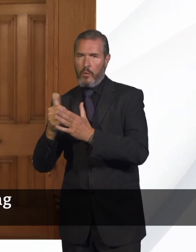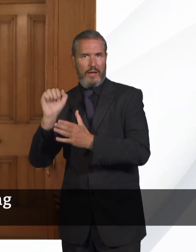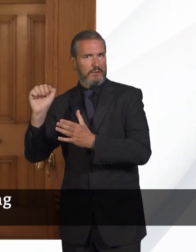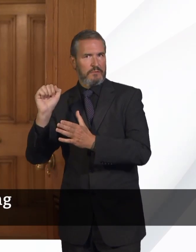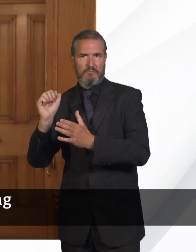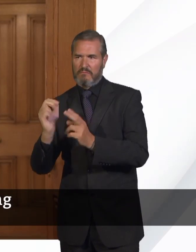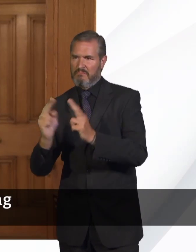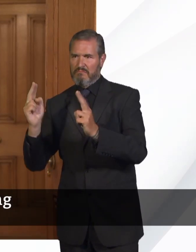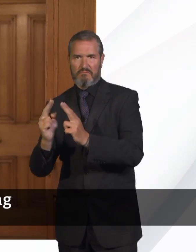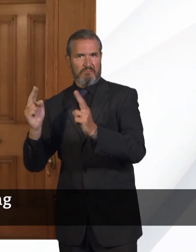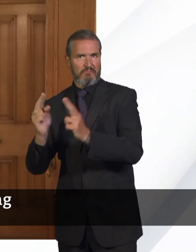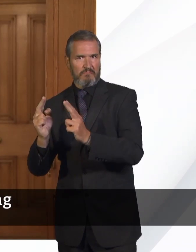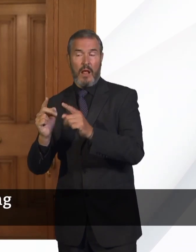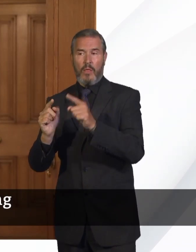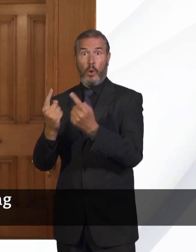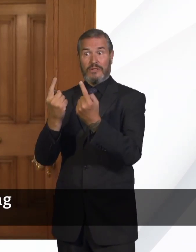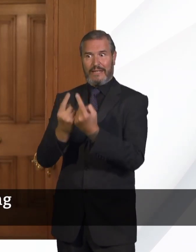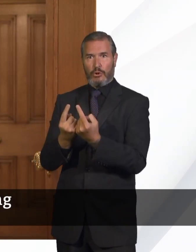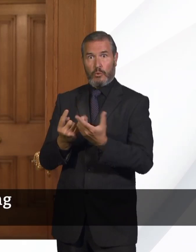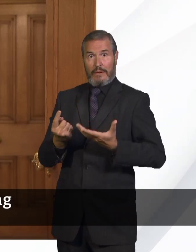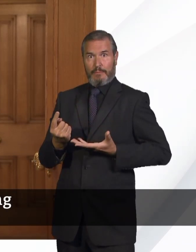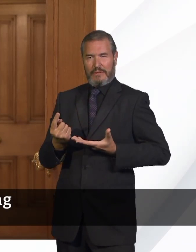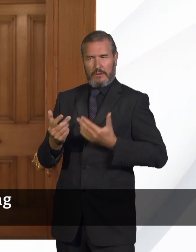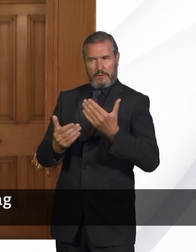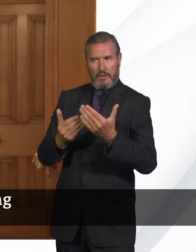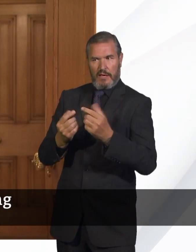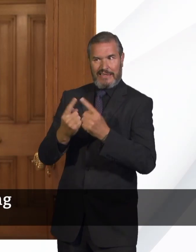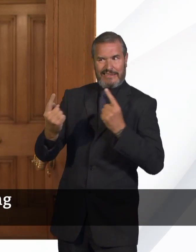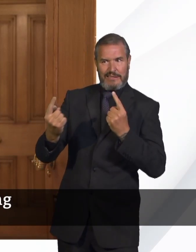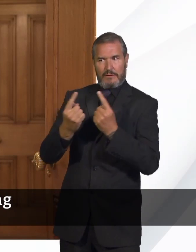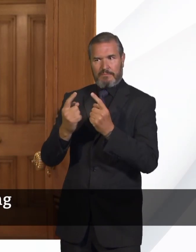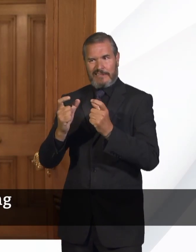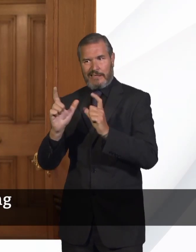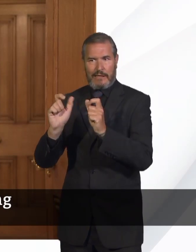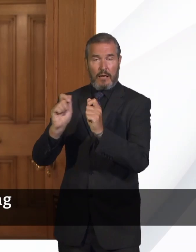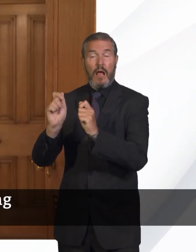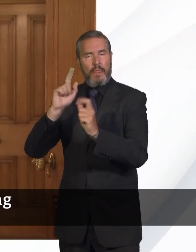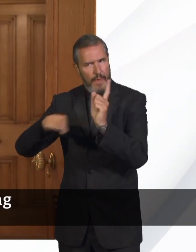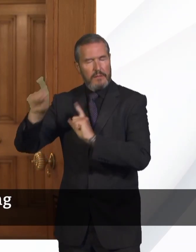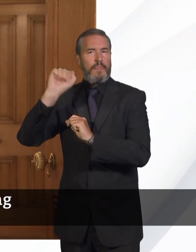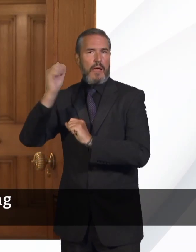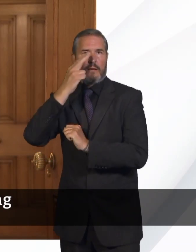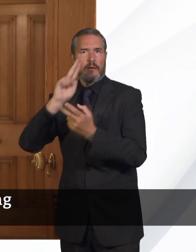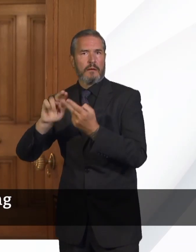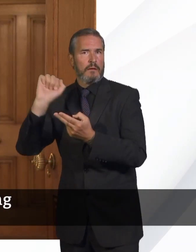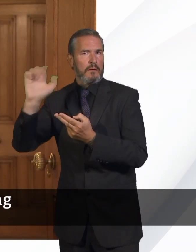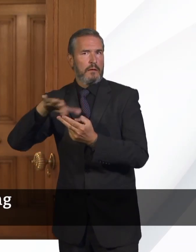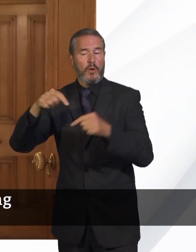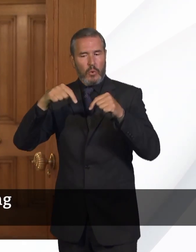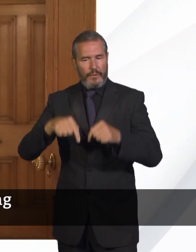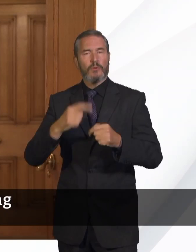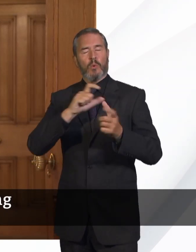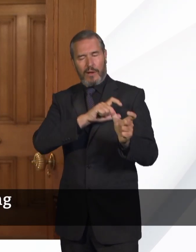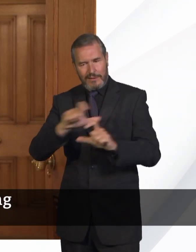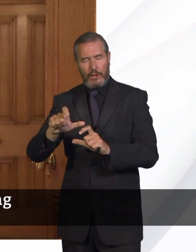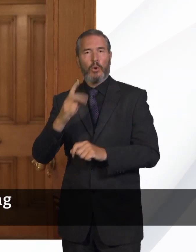how those particular issues are moving before they've made those decisions. As I said, we will continue to look at those 5 tests. We will continue to